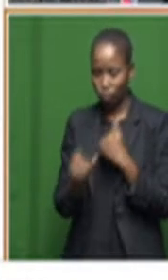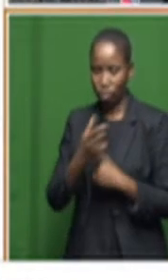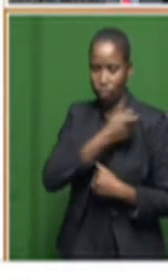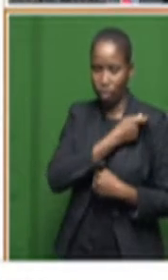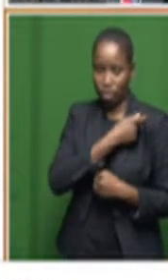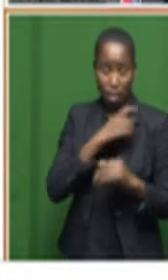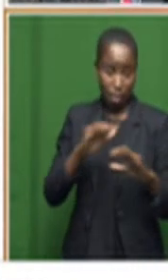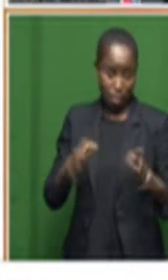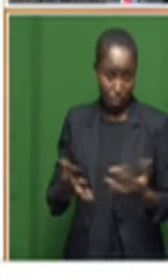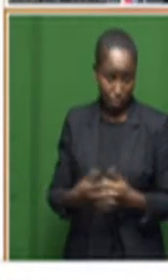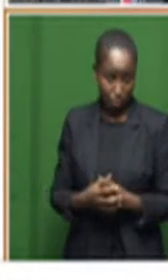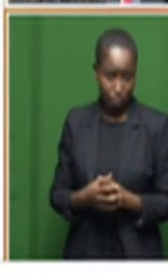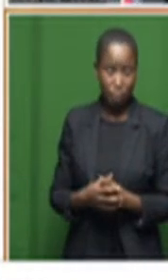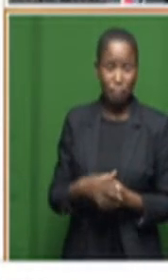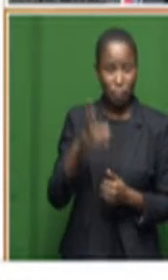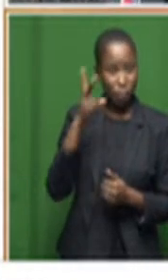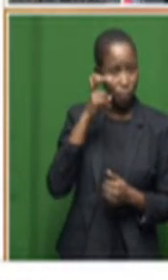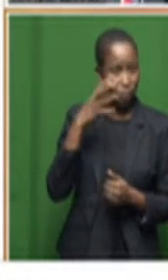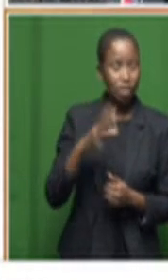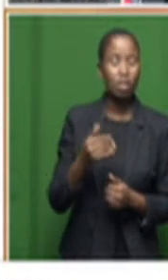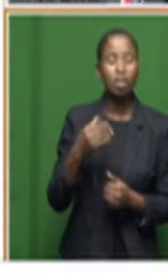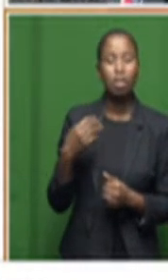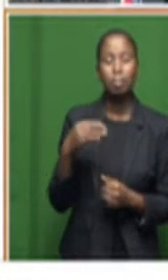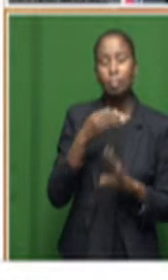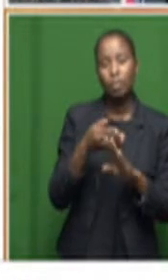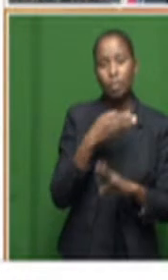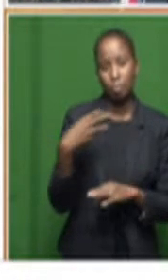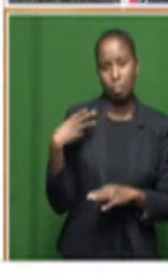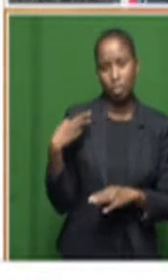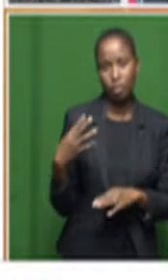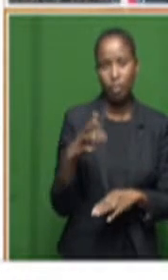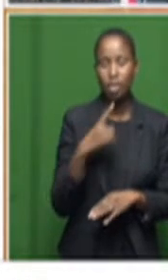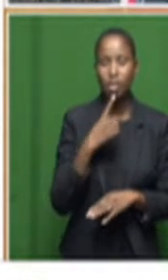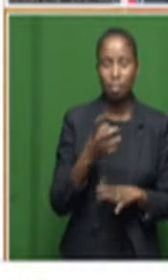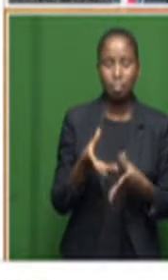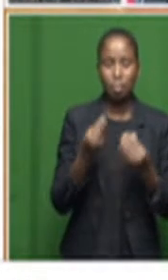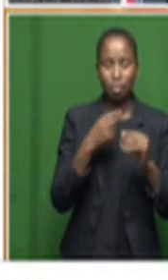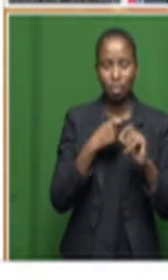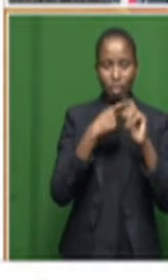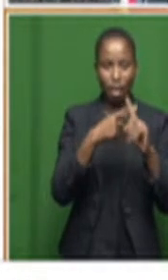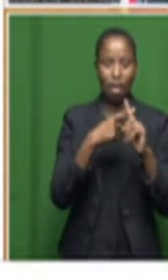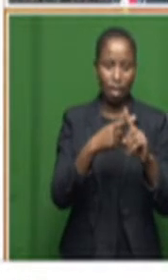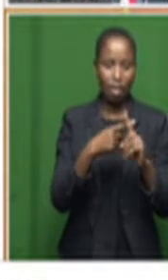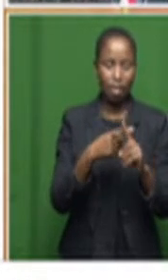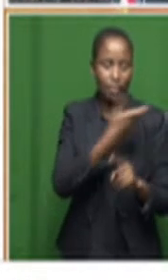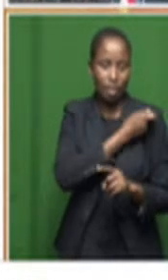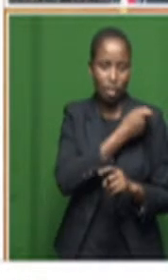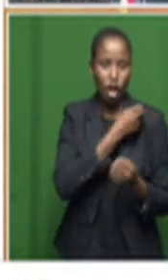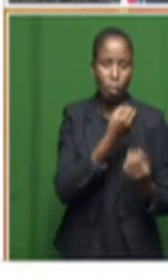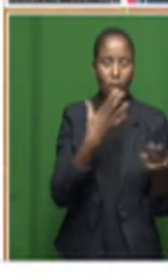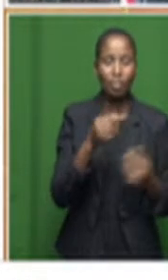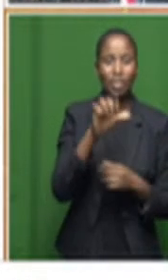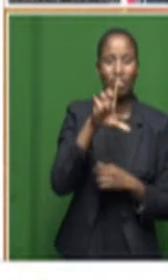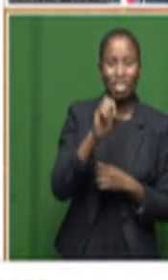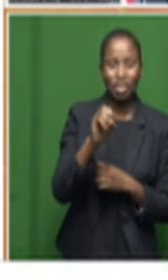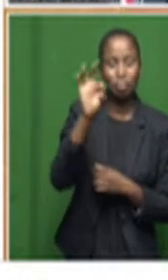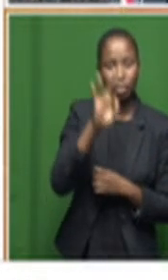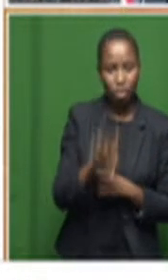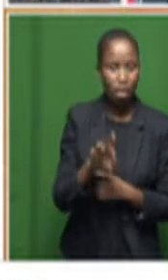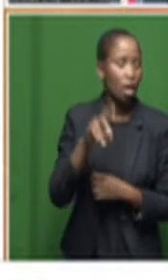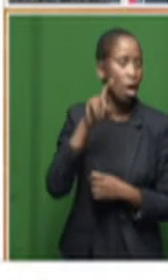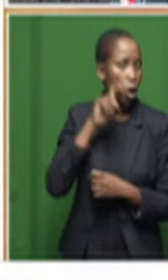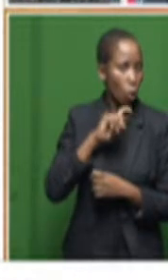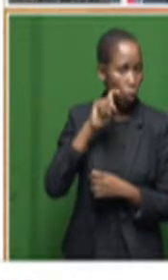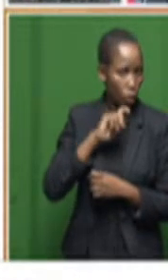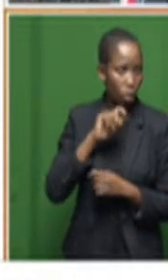vaccinated. You heard the Honourable Minister say we have a target of vaccinating 70% of the adult population by